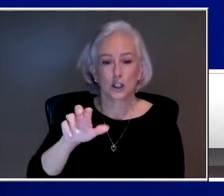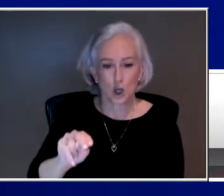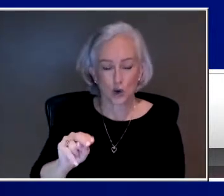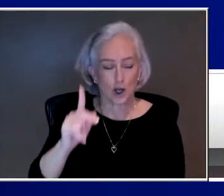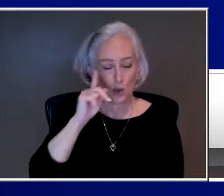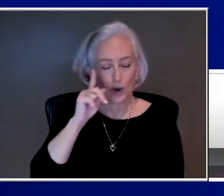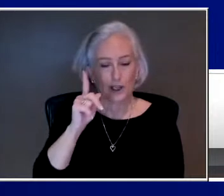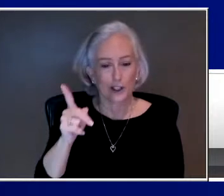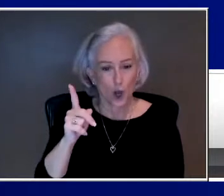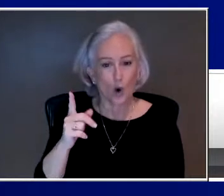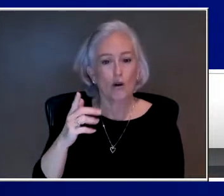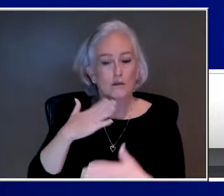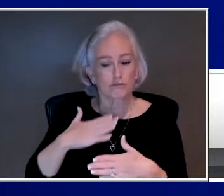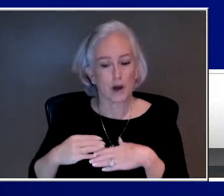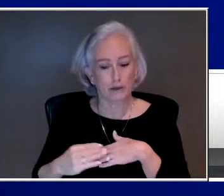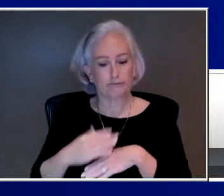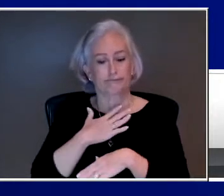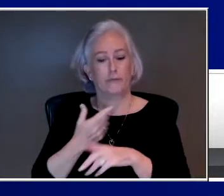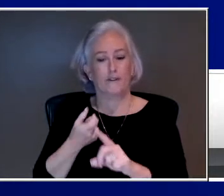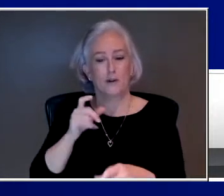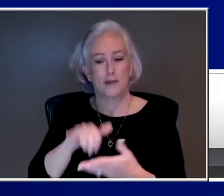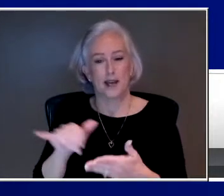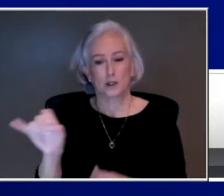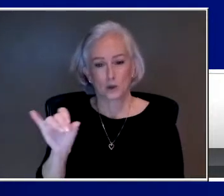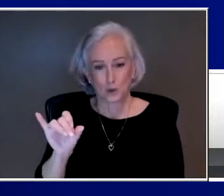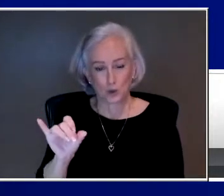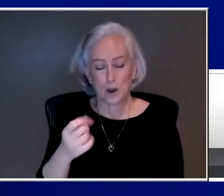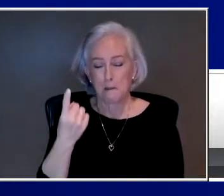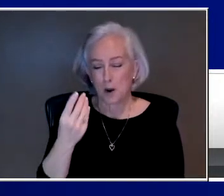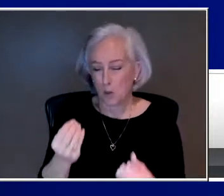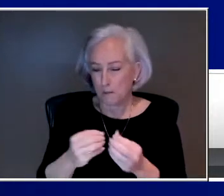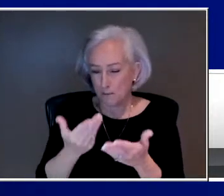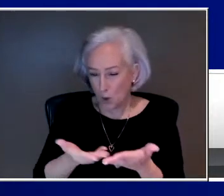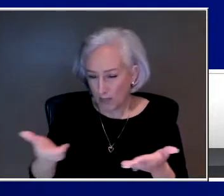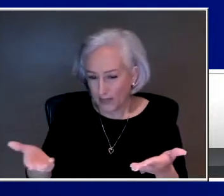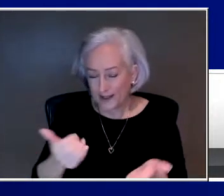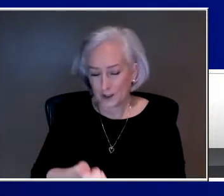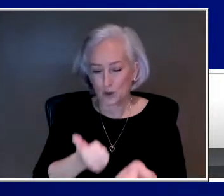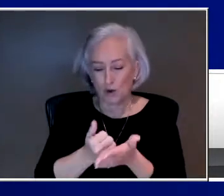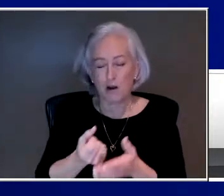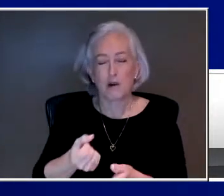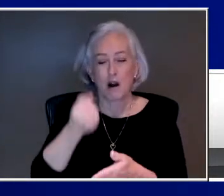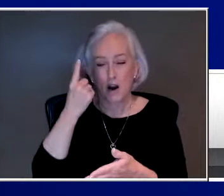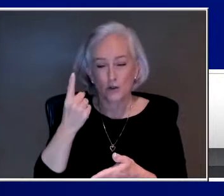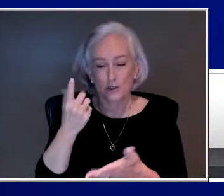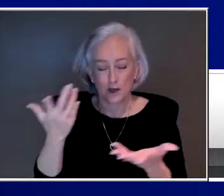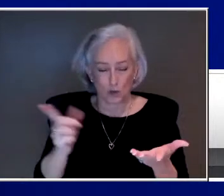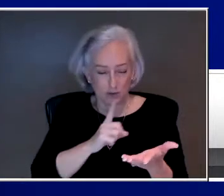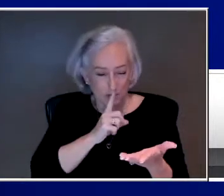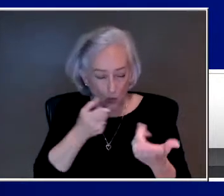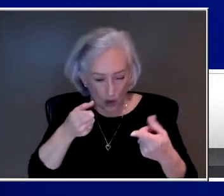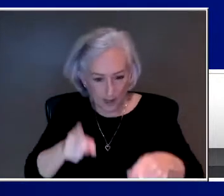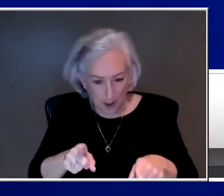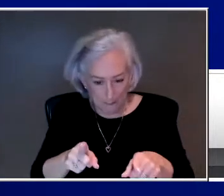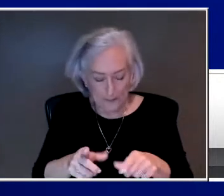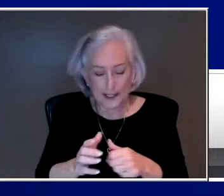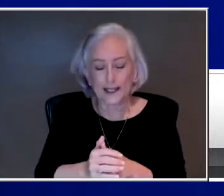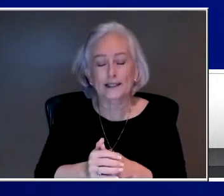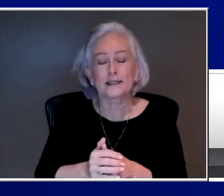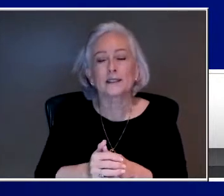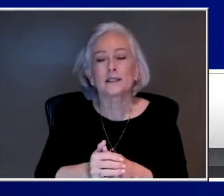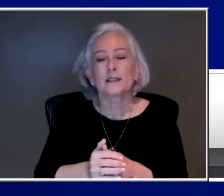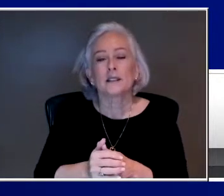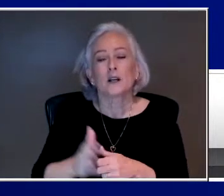as well. But this is one more step to just really understanding the underlying mechanisms of what's going on, because we know this sort of